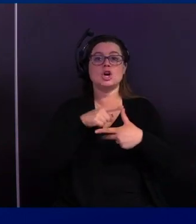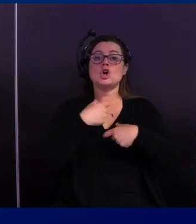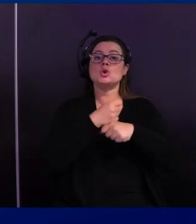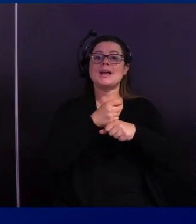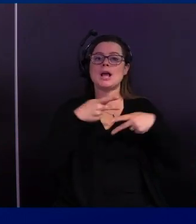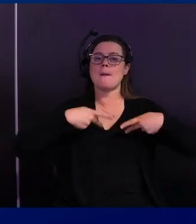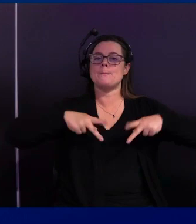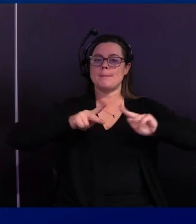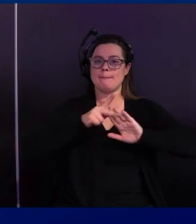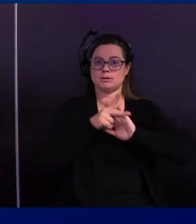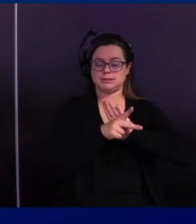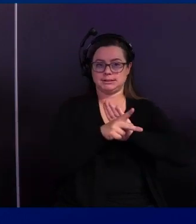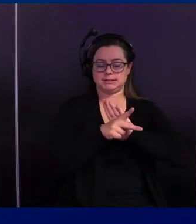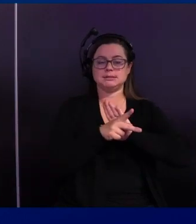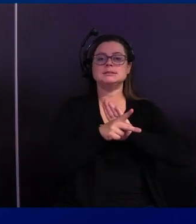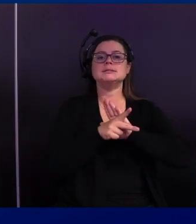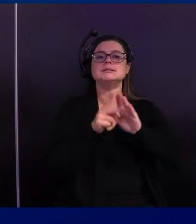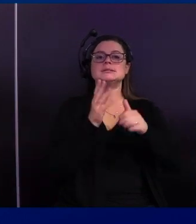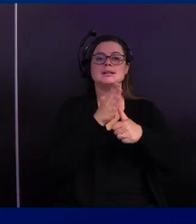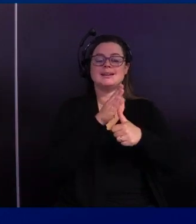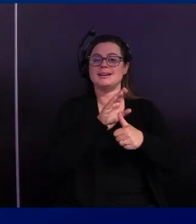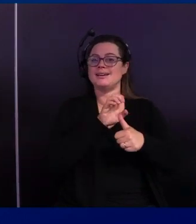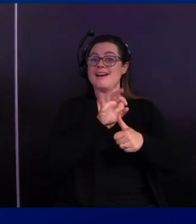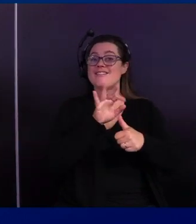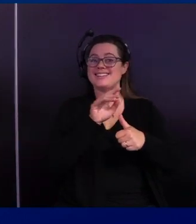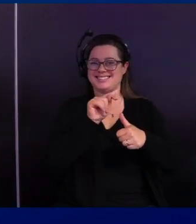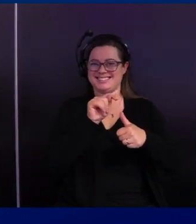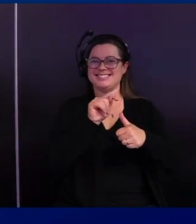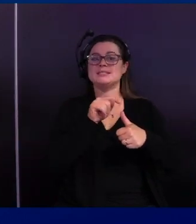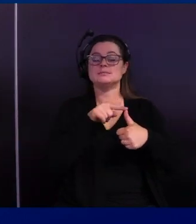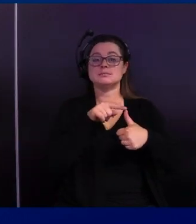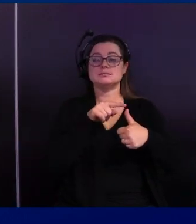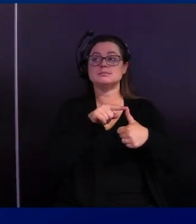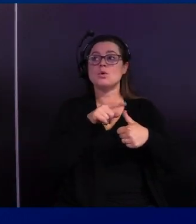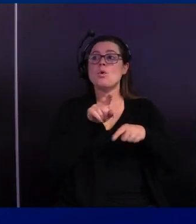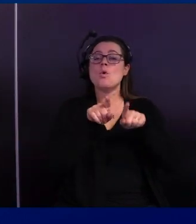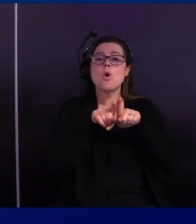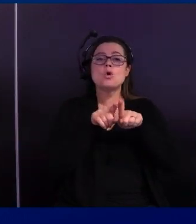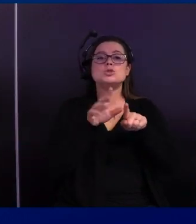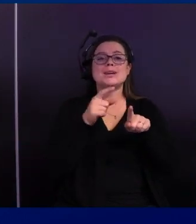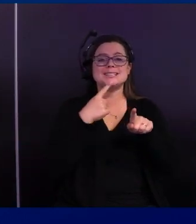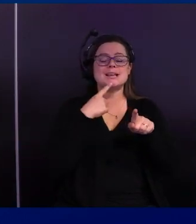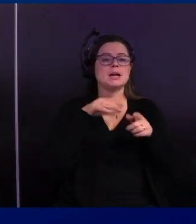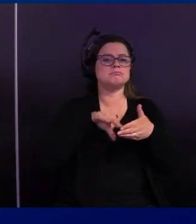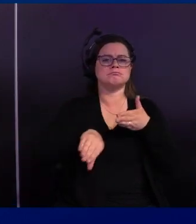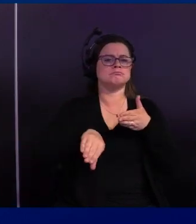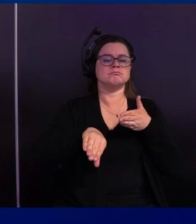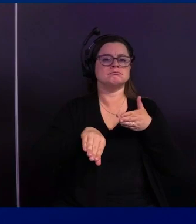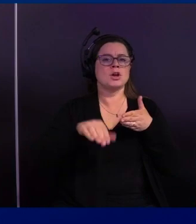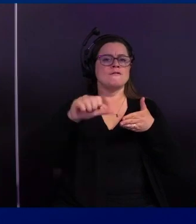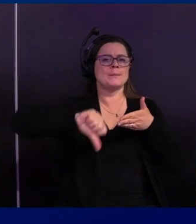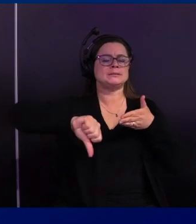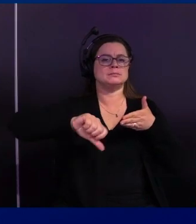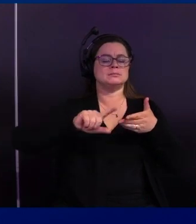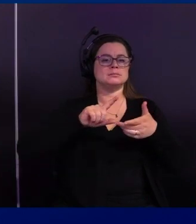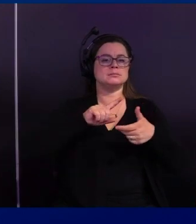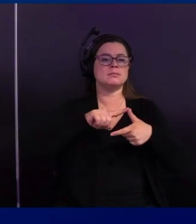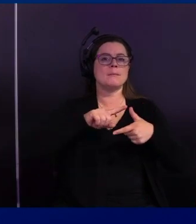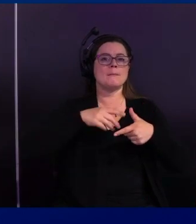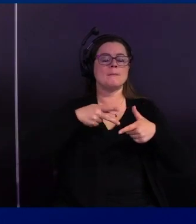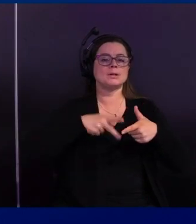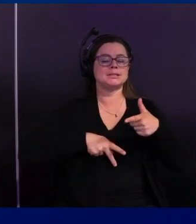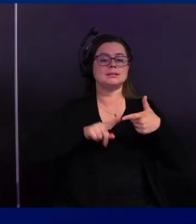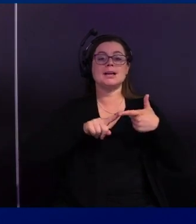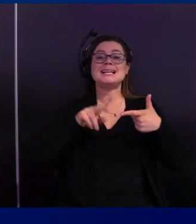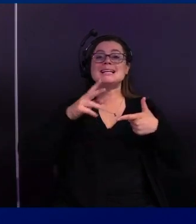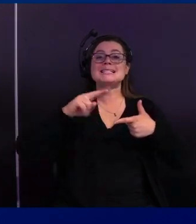permit policy. So that's the effect, permit. You could also create forbid policies. The second part of the policy is what we call